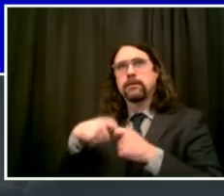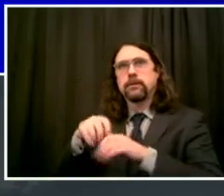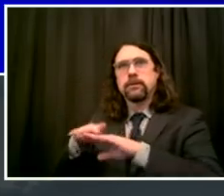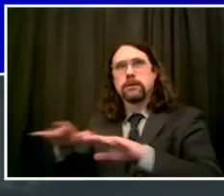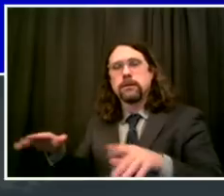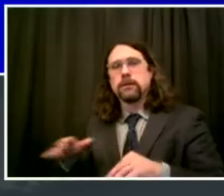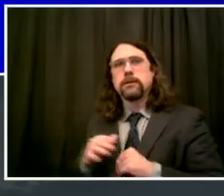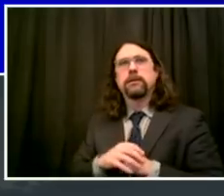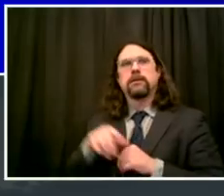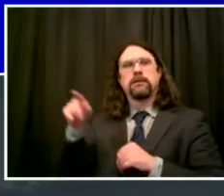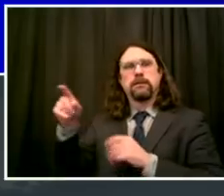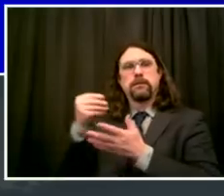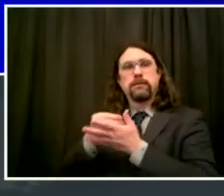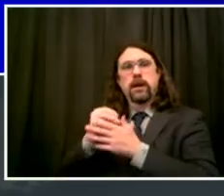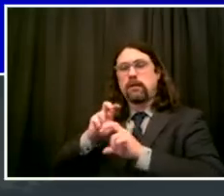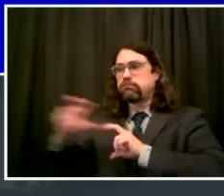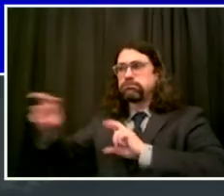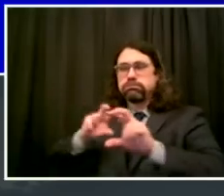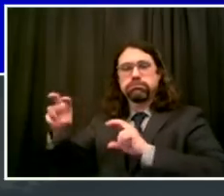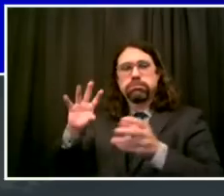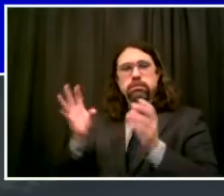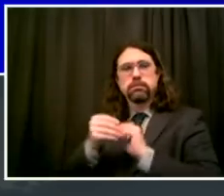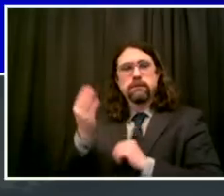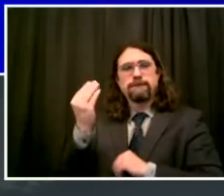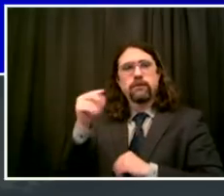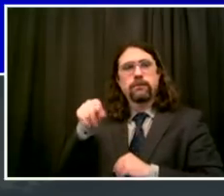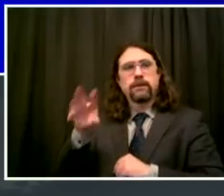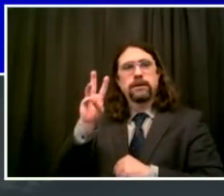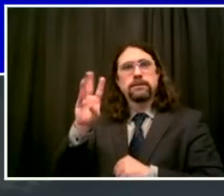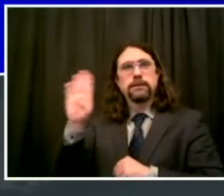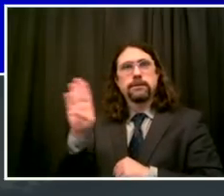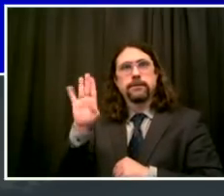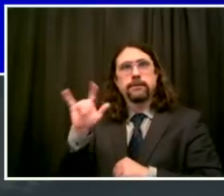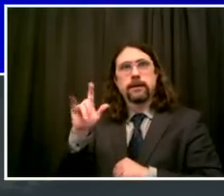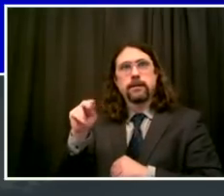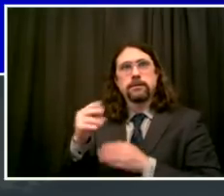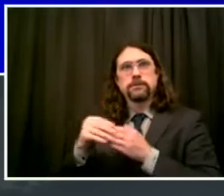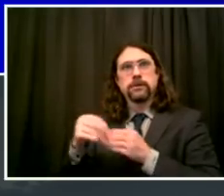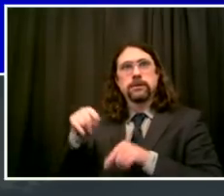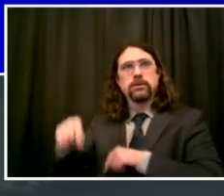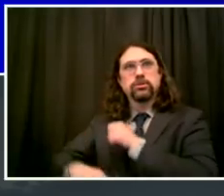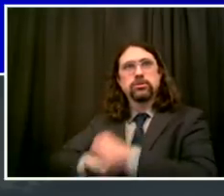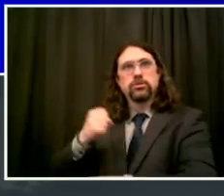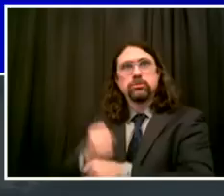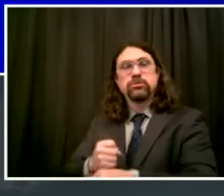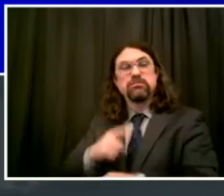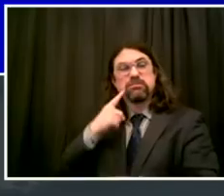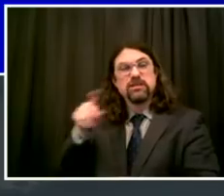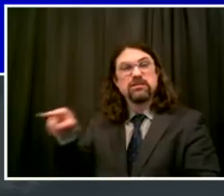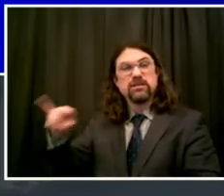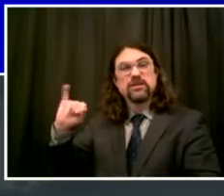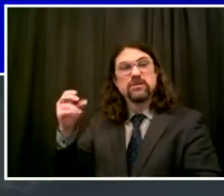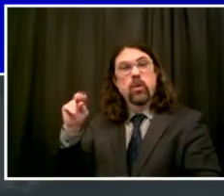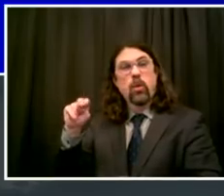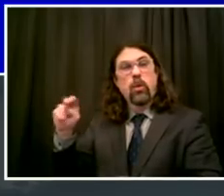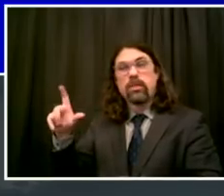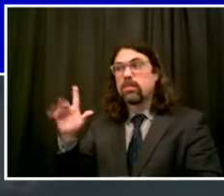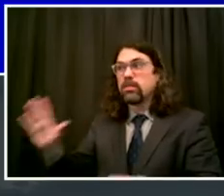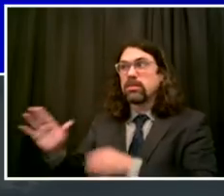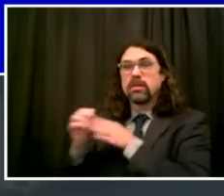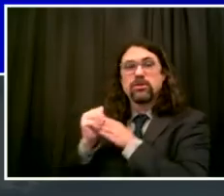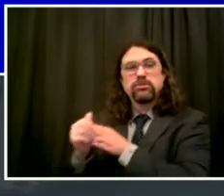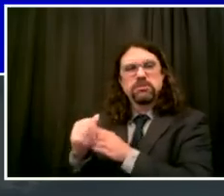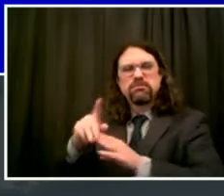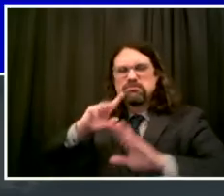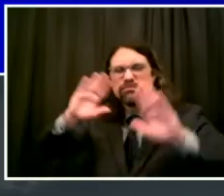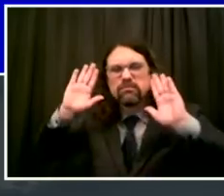of Janelle's energetic leadership. So as the new Commissioner for Small Business Services, I'm going to ask him to look at every